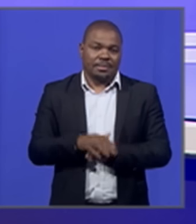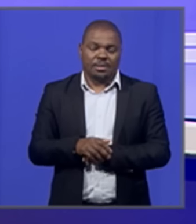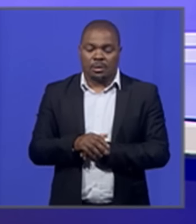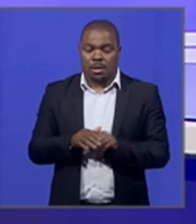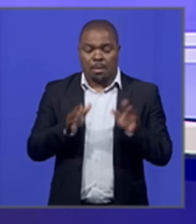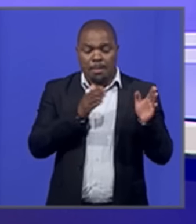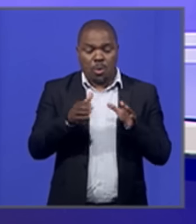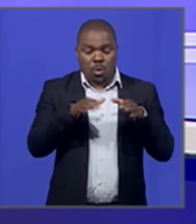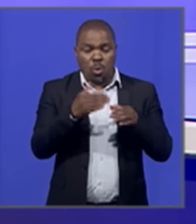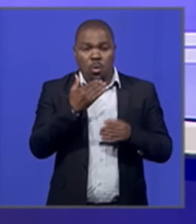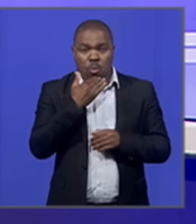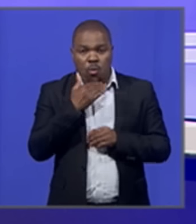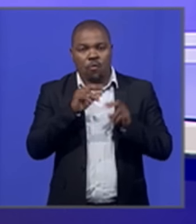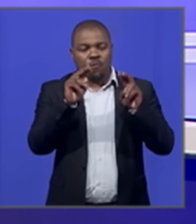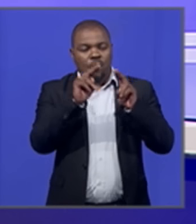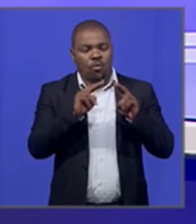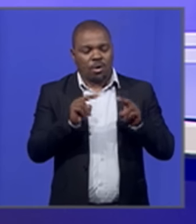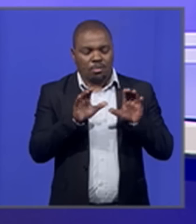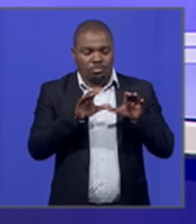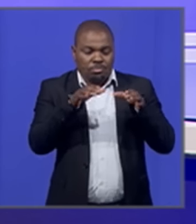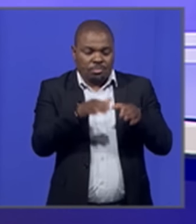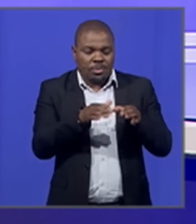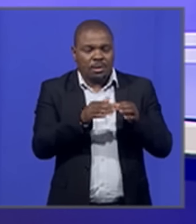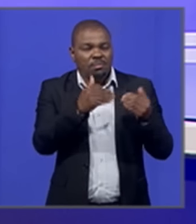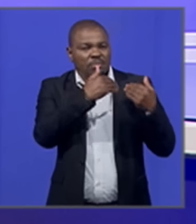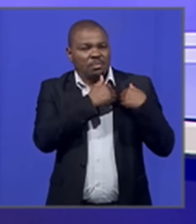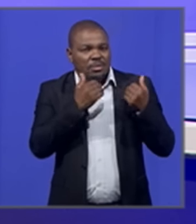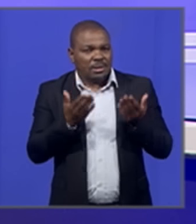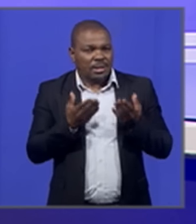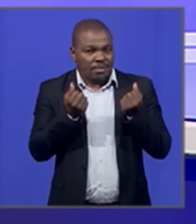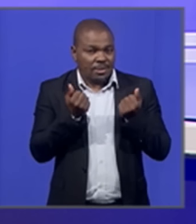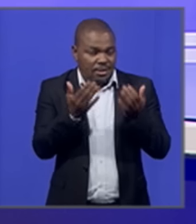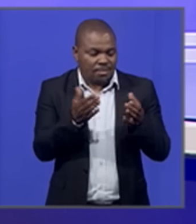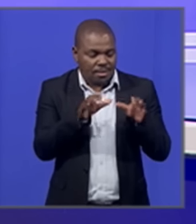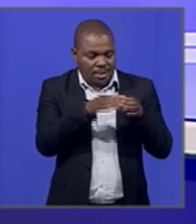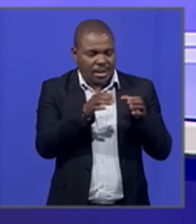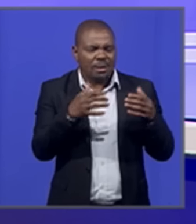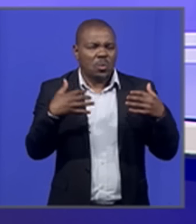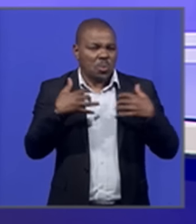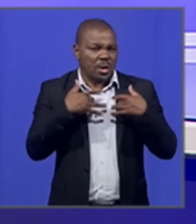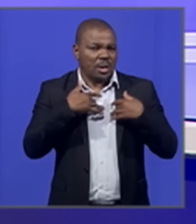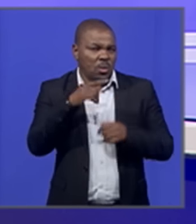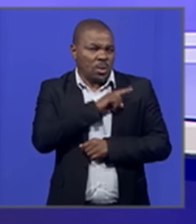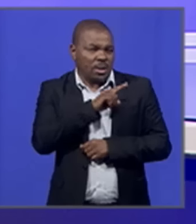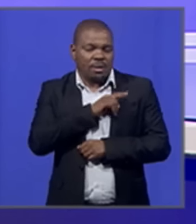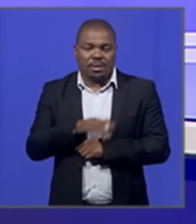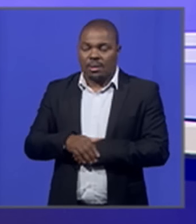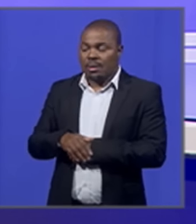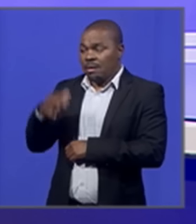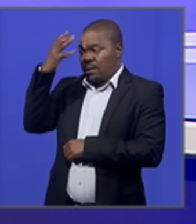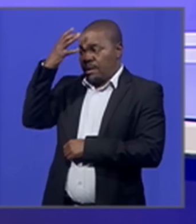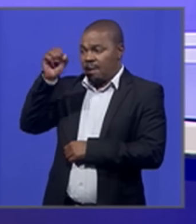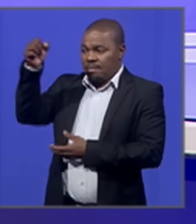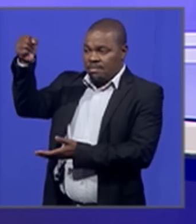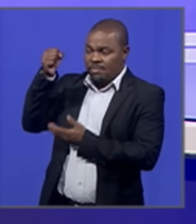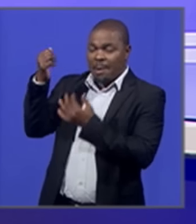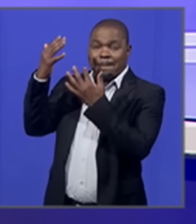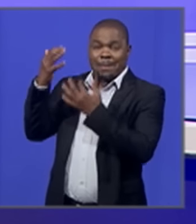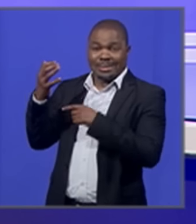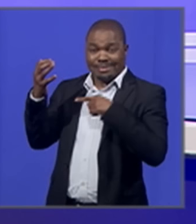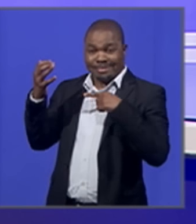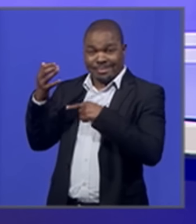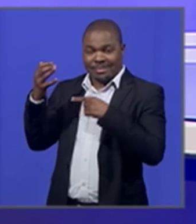go tšwa go Forum for Service Delivery ba re ba hlobaetšwa ke ditekanyetšo tša a go balelwa go